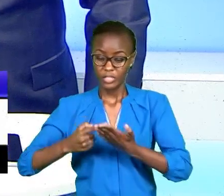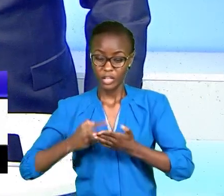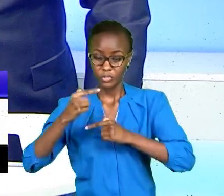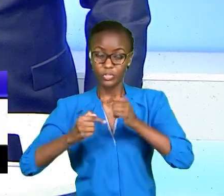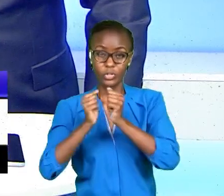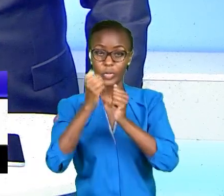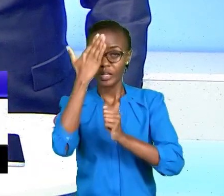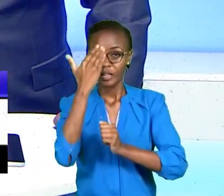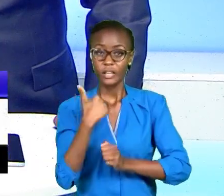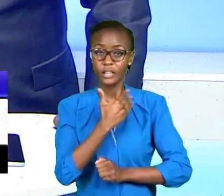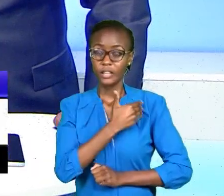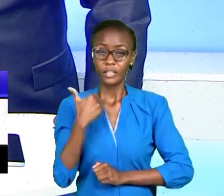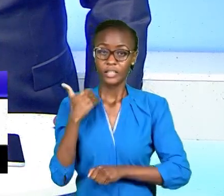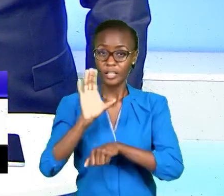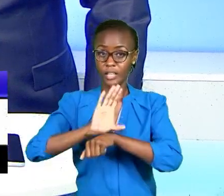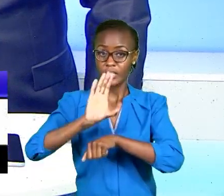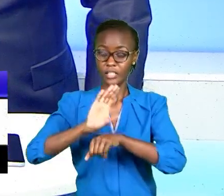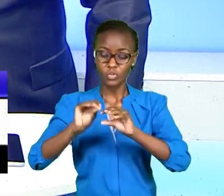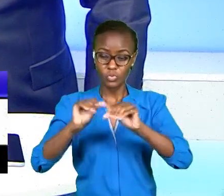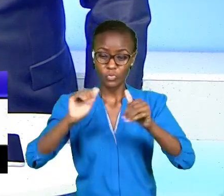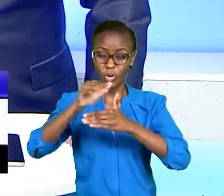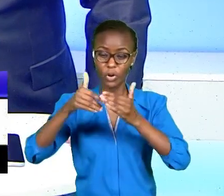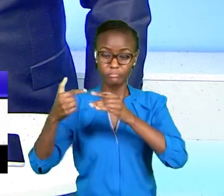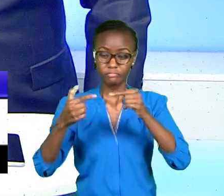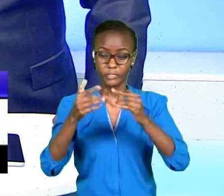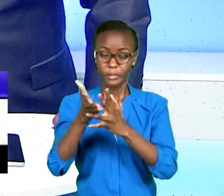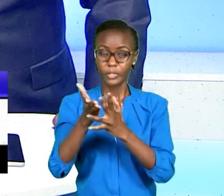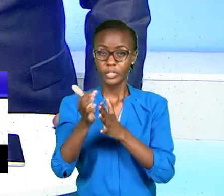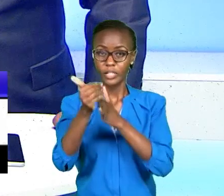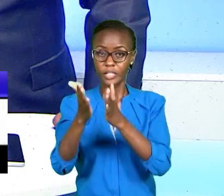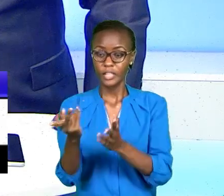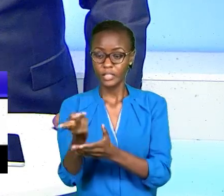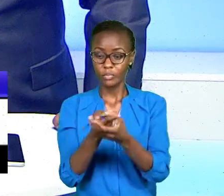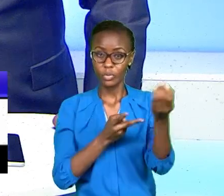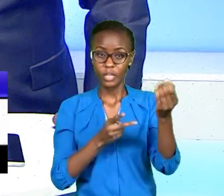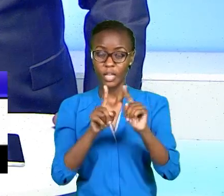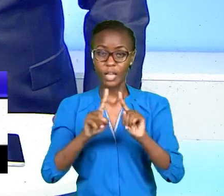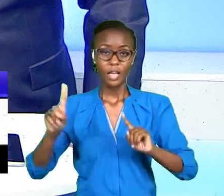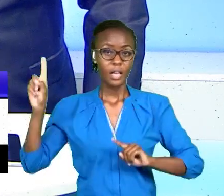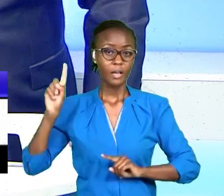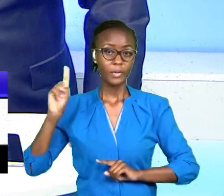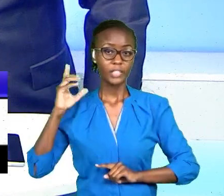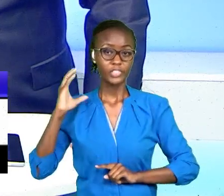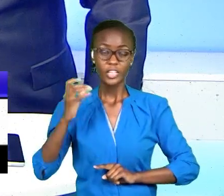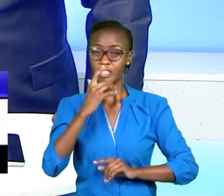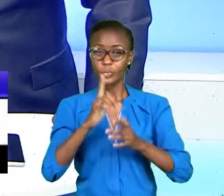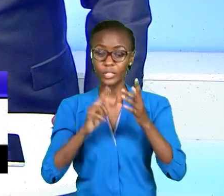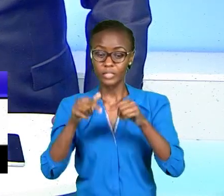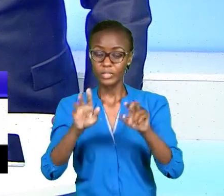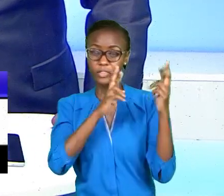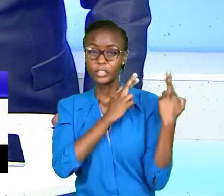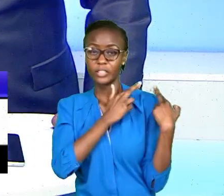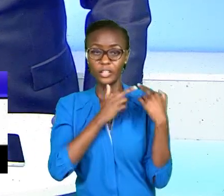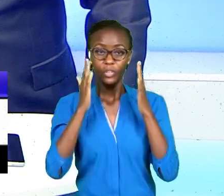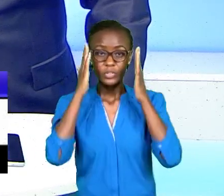to reconcile the open disagreement between the two leaders. Speaking to the media, the NCIC chair explained that it is within their mandate to focus